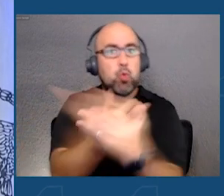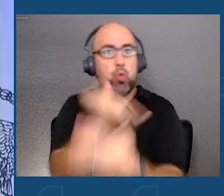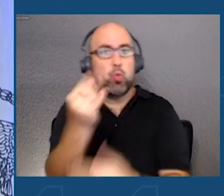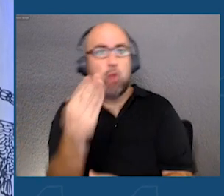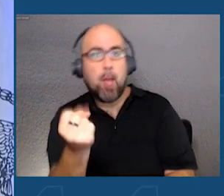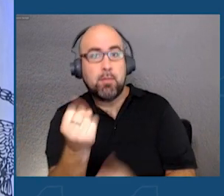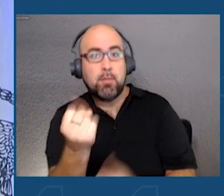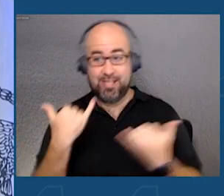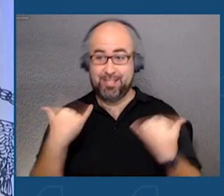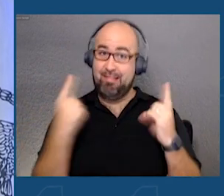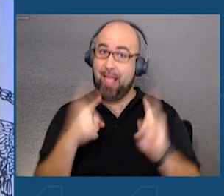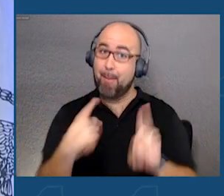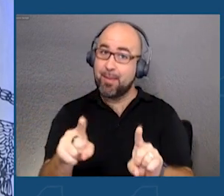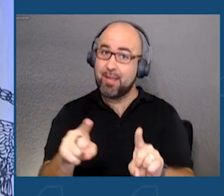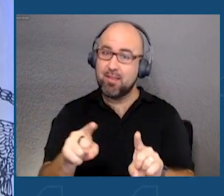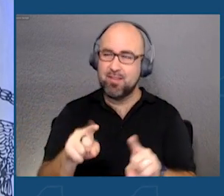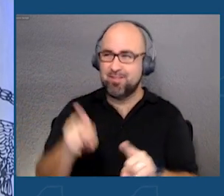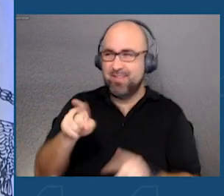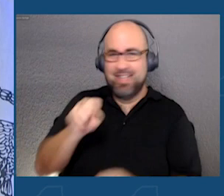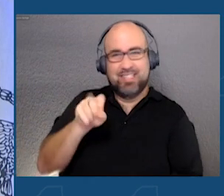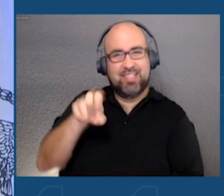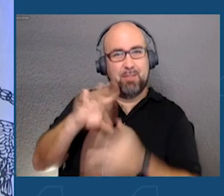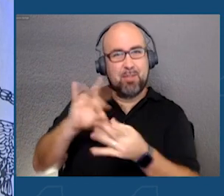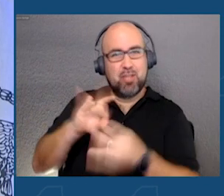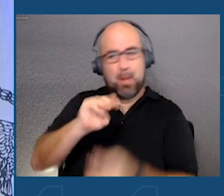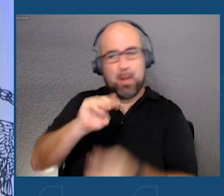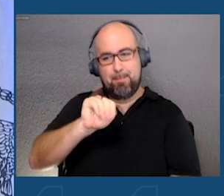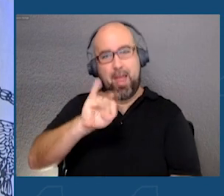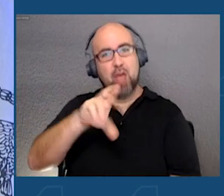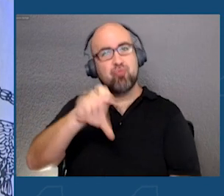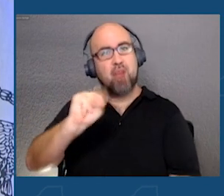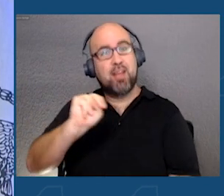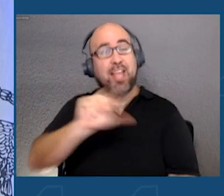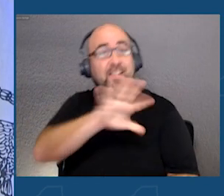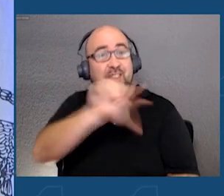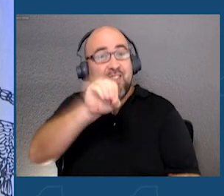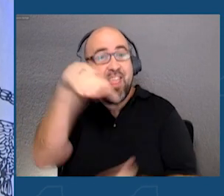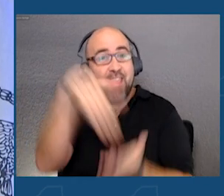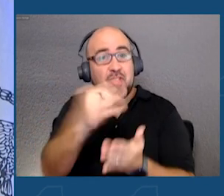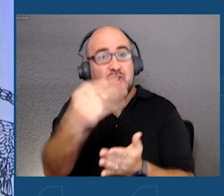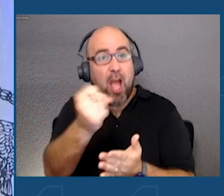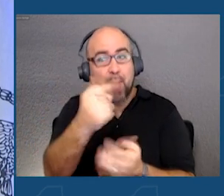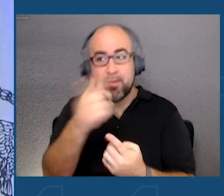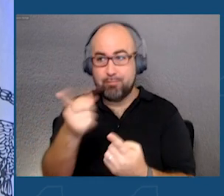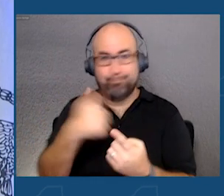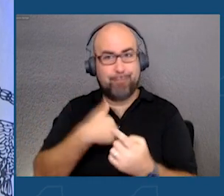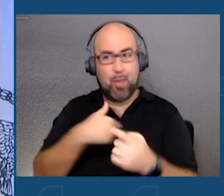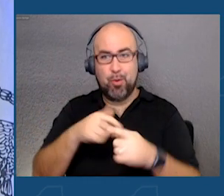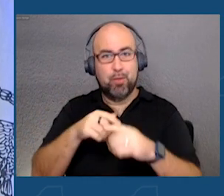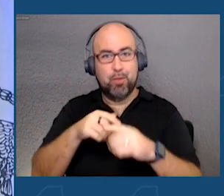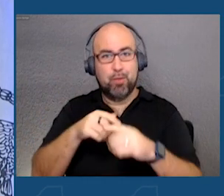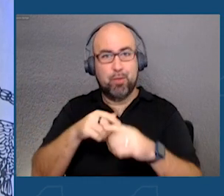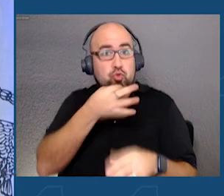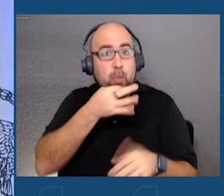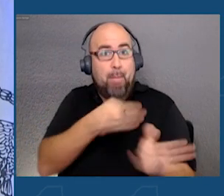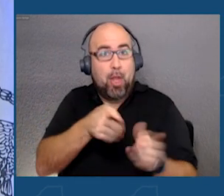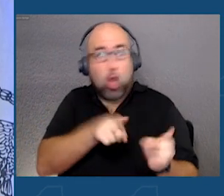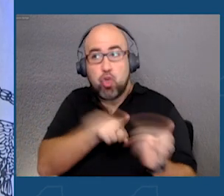mentioned Micron. That's 50,000 jobs coming to New York State that were literally heading off to Texas. We lassoed them